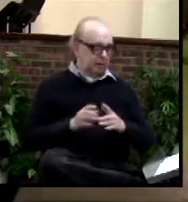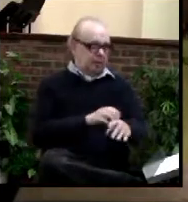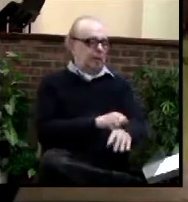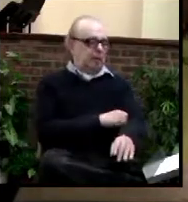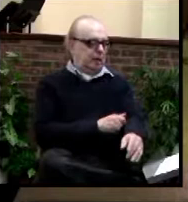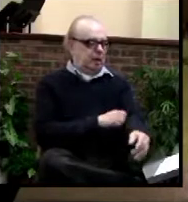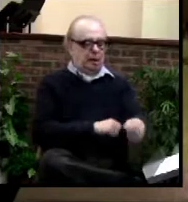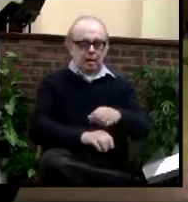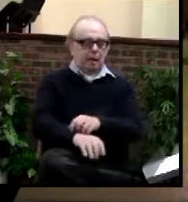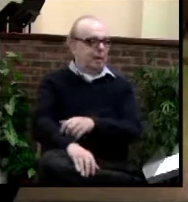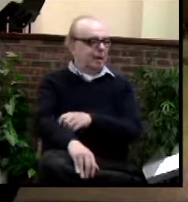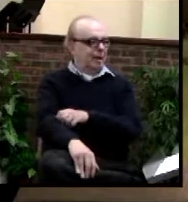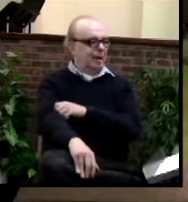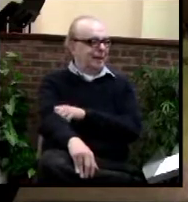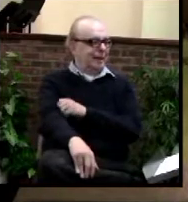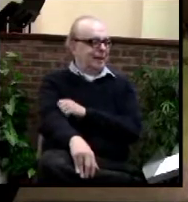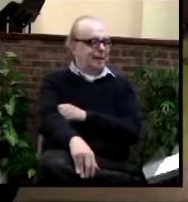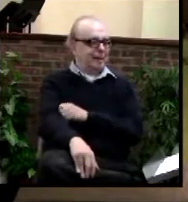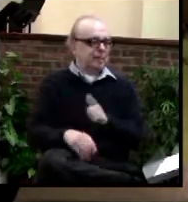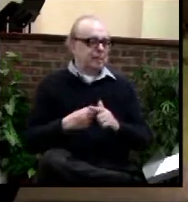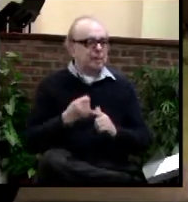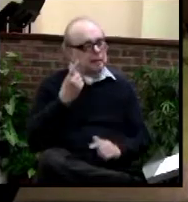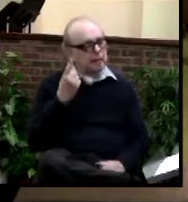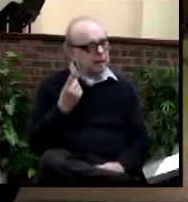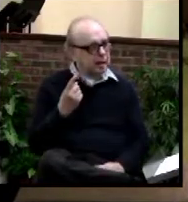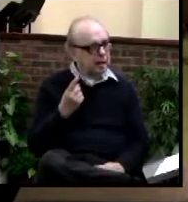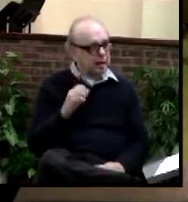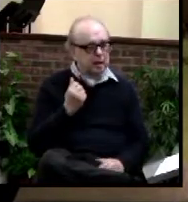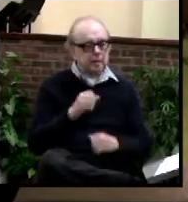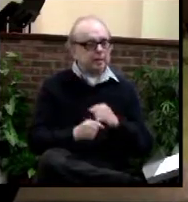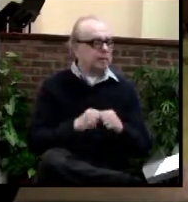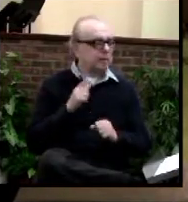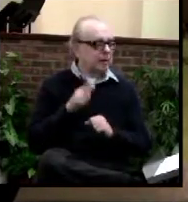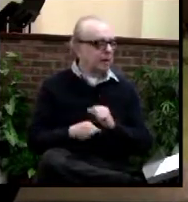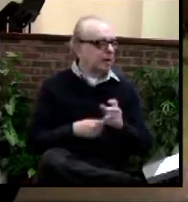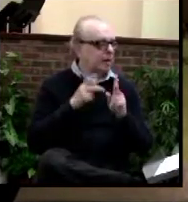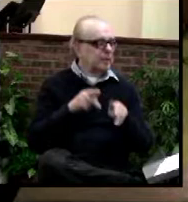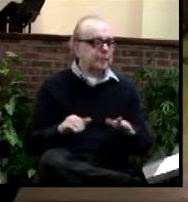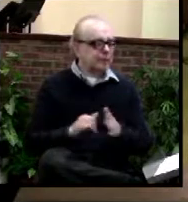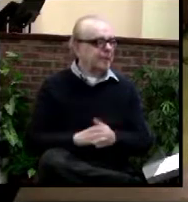sweater. And then I realized 10 years later, everybody's doing that.